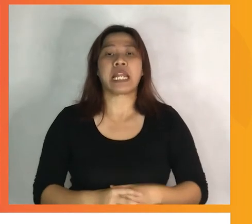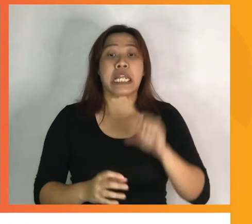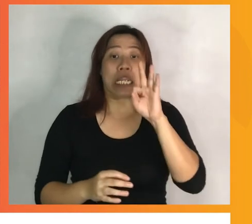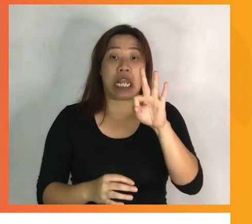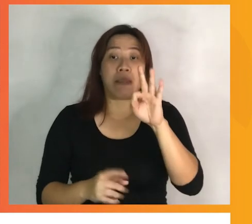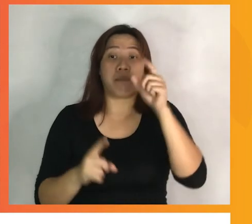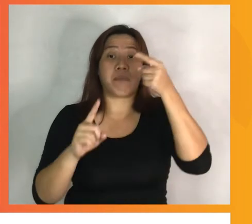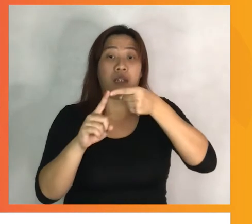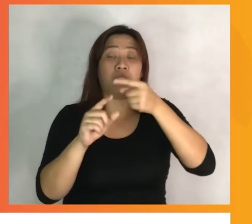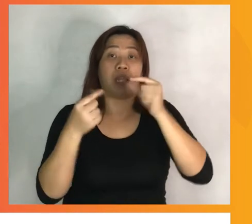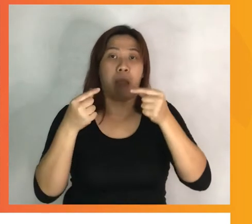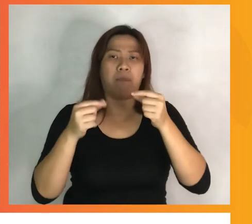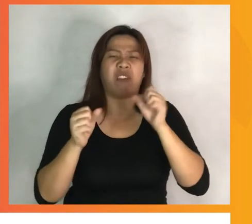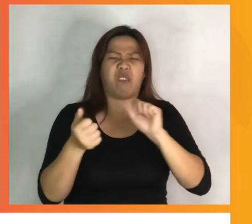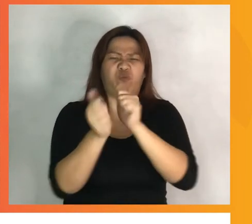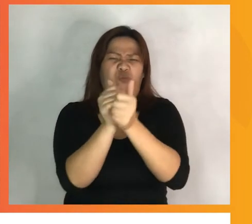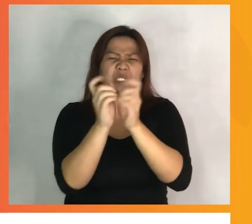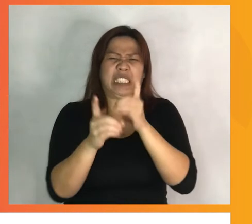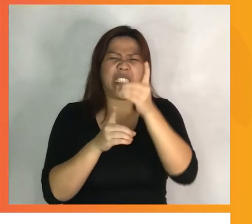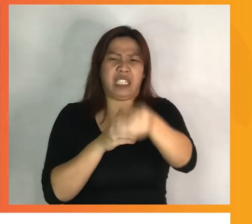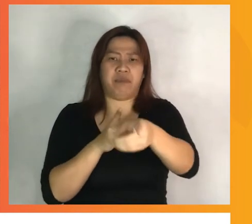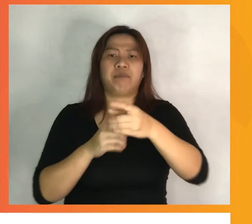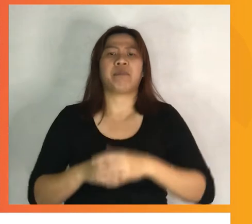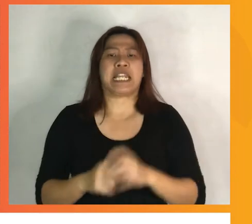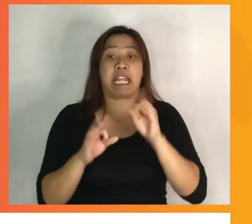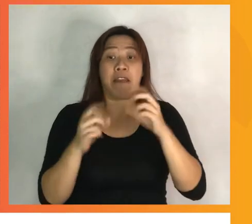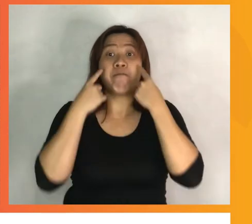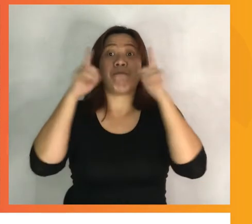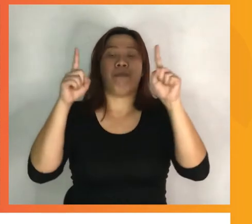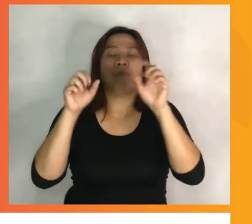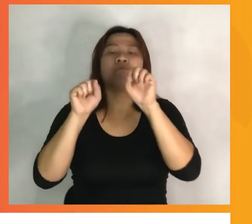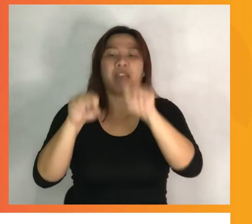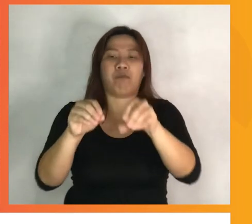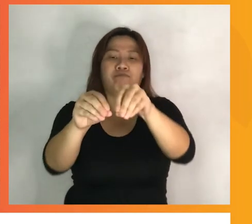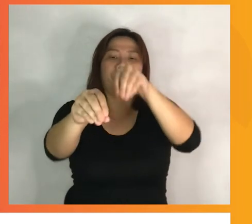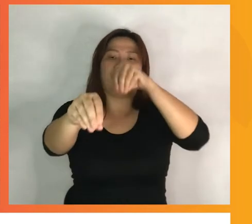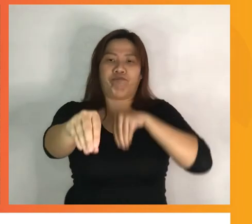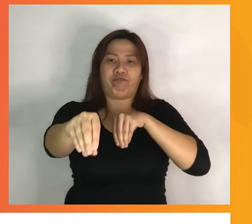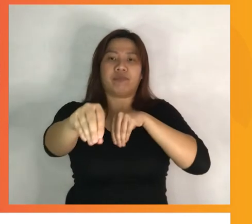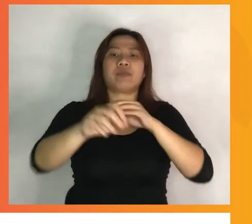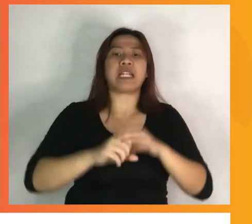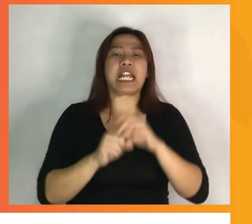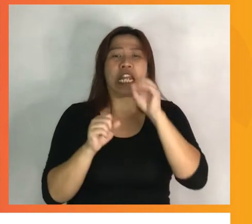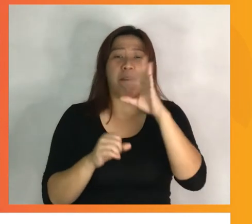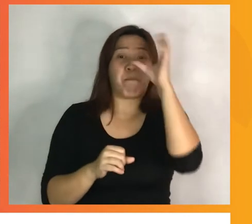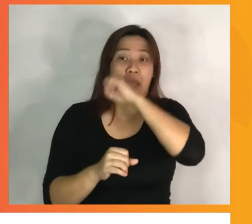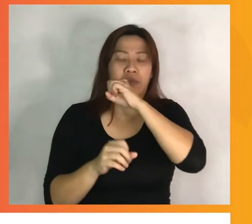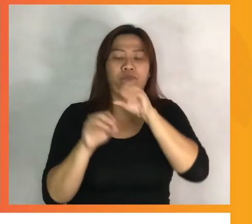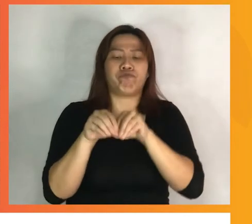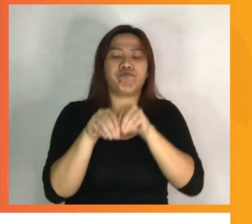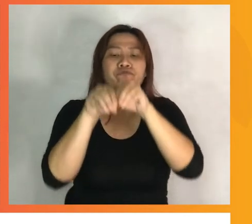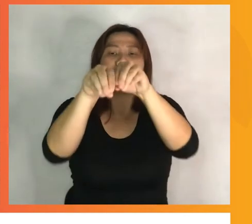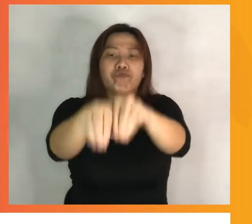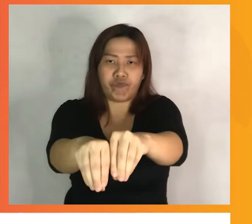In target games, we can adjust the distance. If we're successful, we can move further away. If we